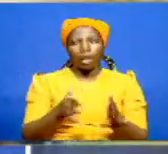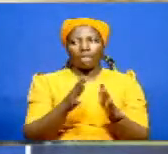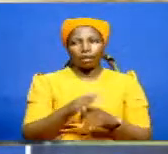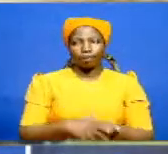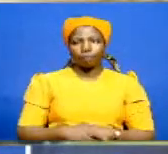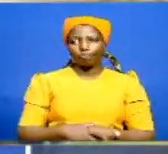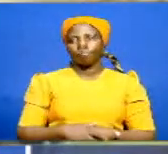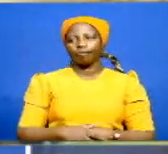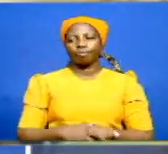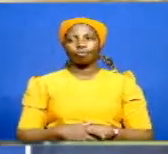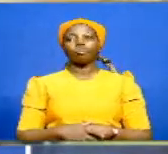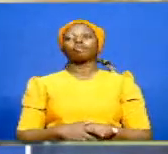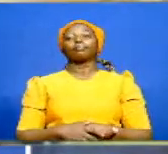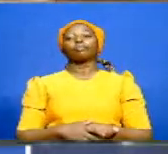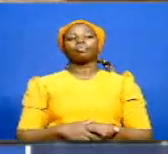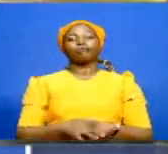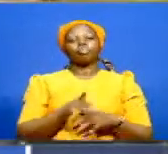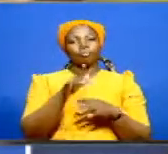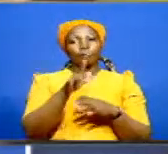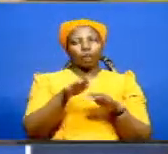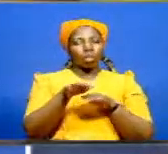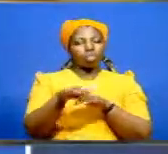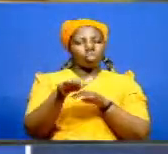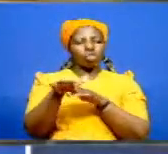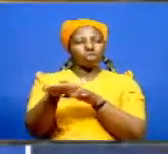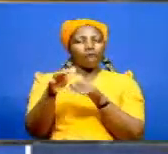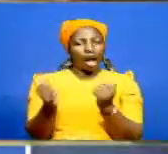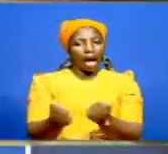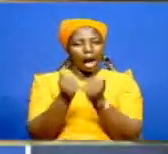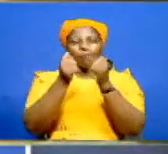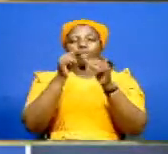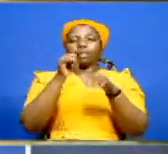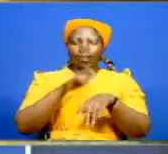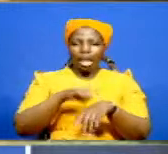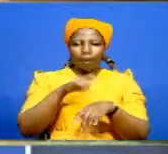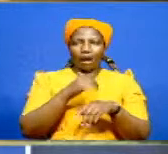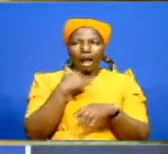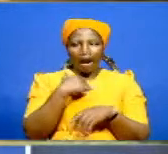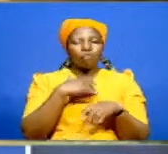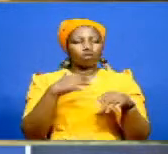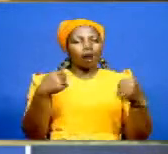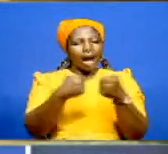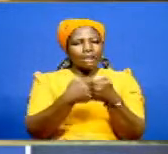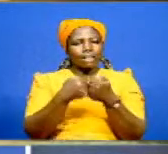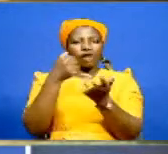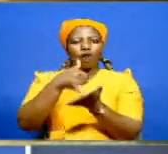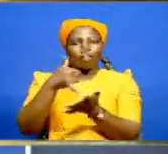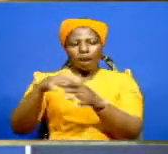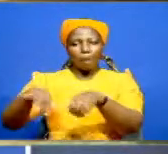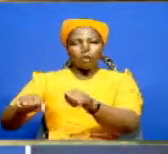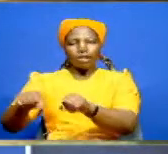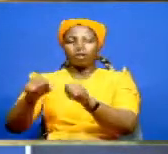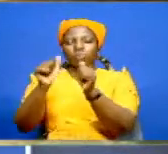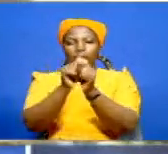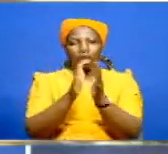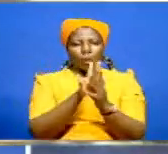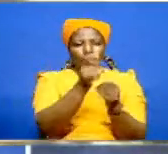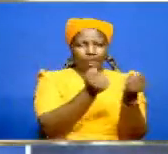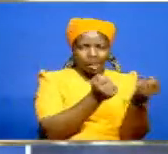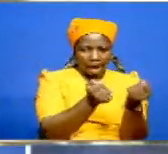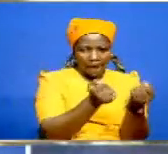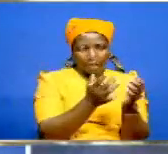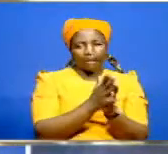to a standstill following a road accident involving a motorcycle and a saloon car at Duka Moja near Brook Trading Center,